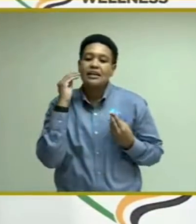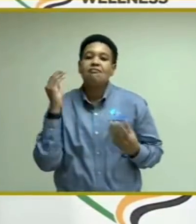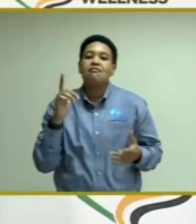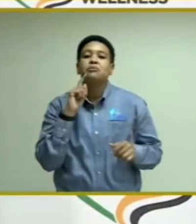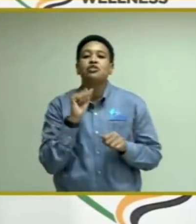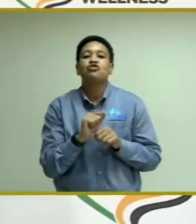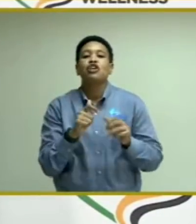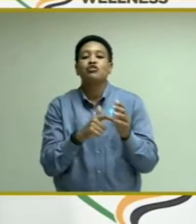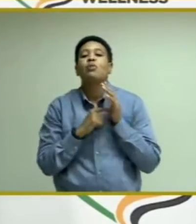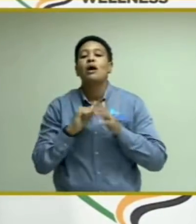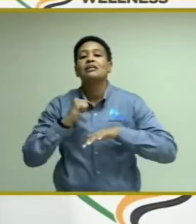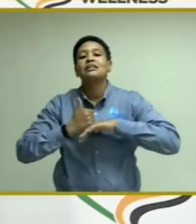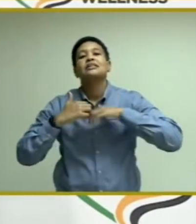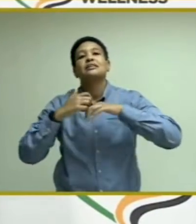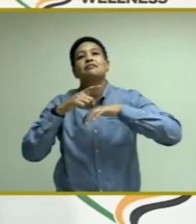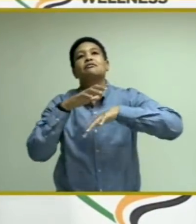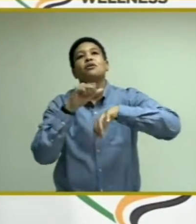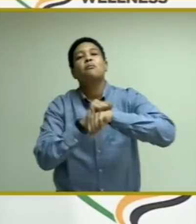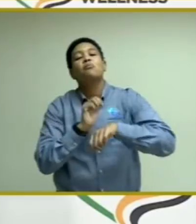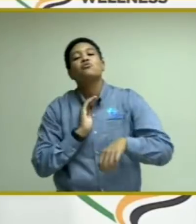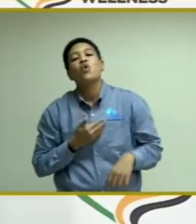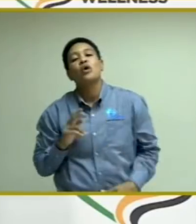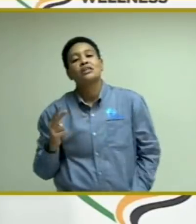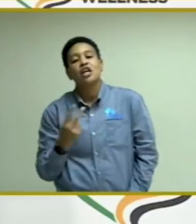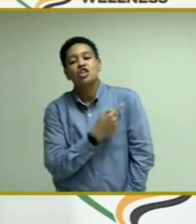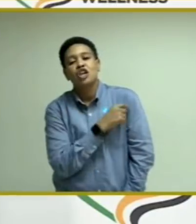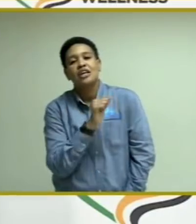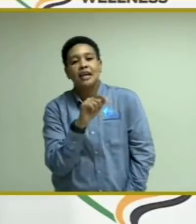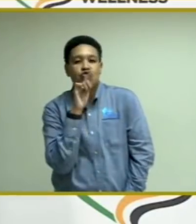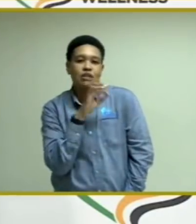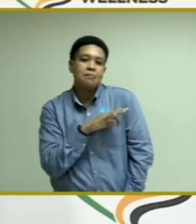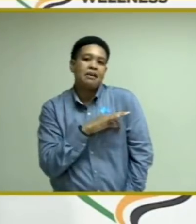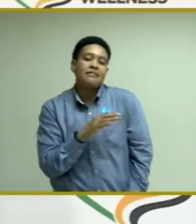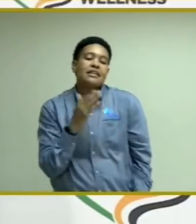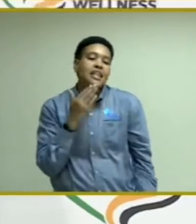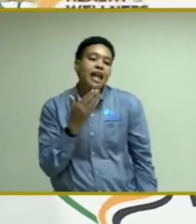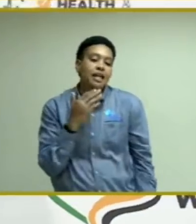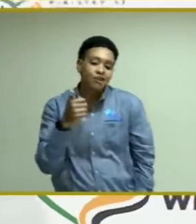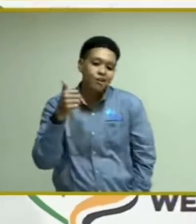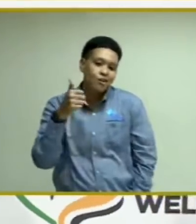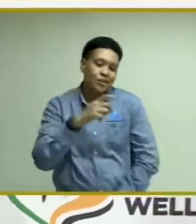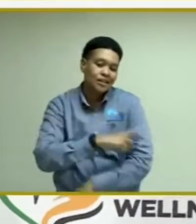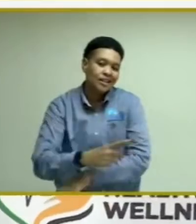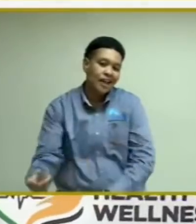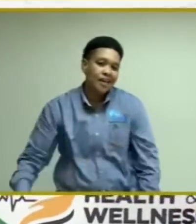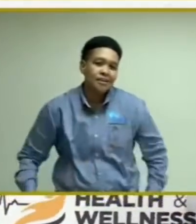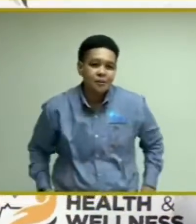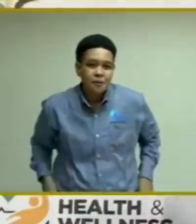required to set those appointments so that our second doses can benefit. Thank you. Have a good day.